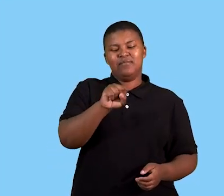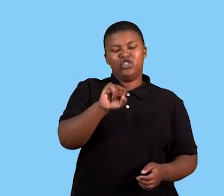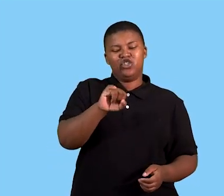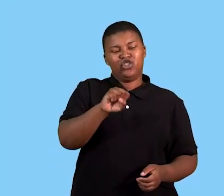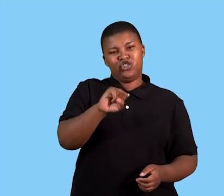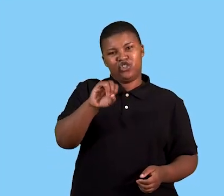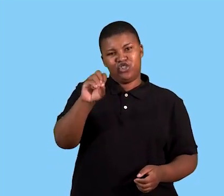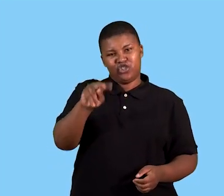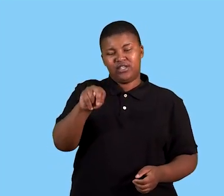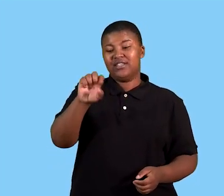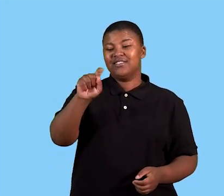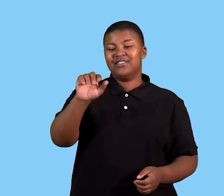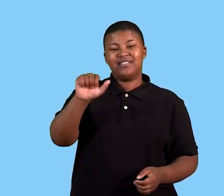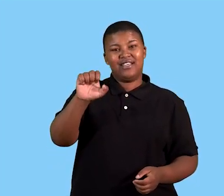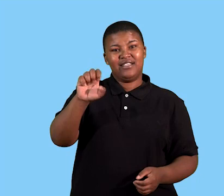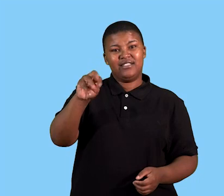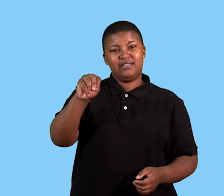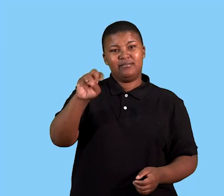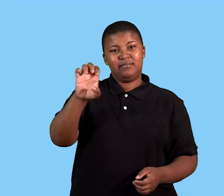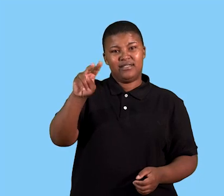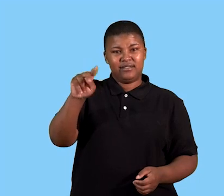mission statement.